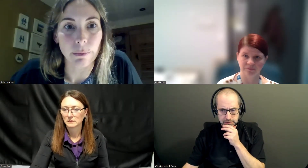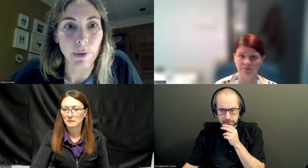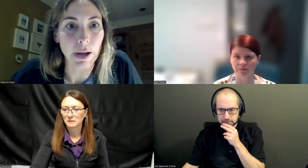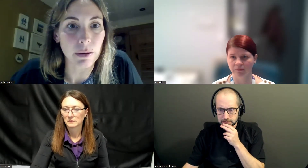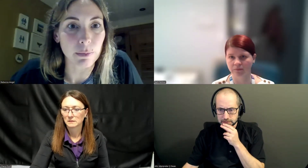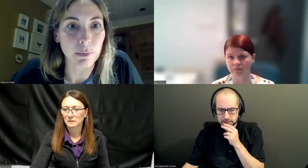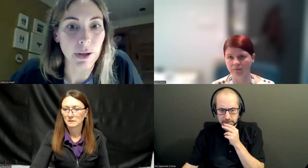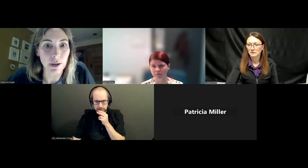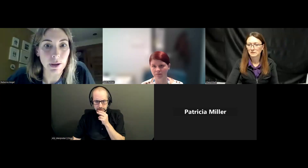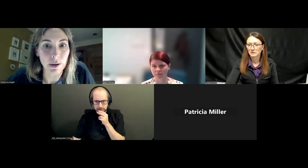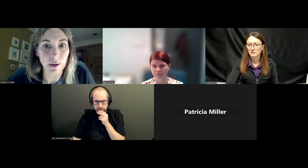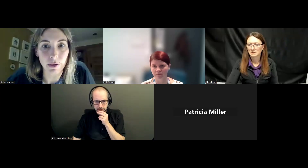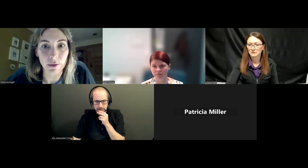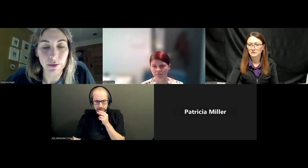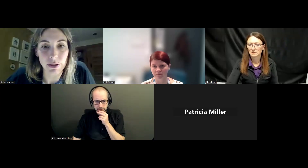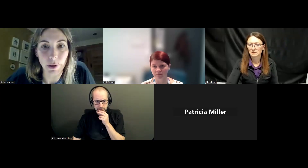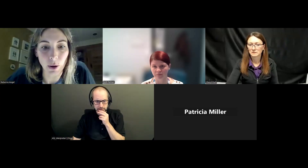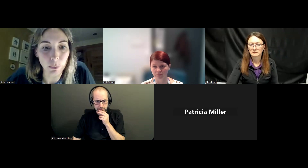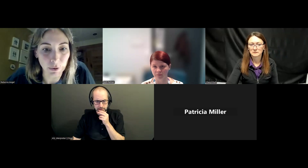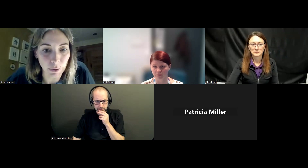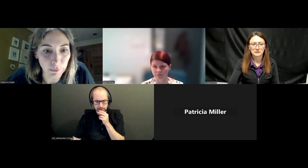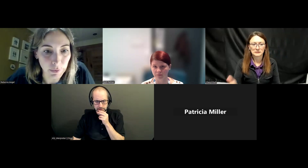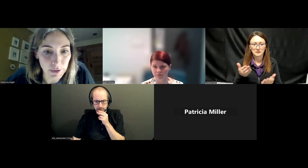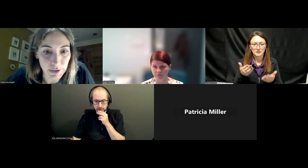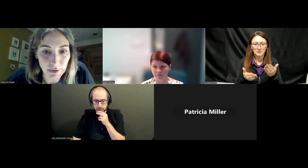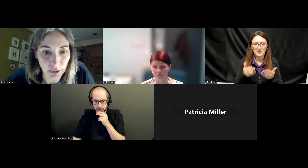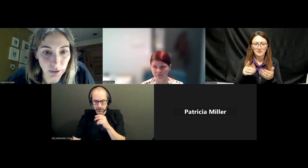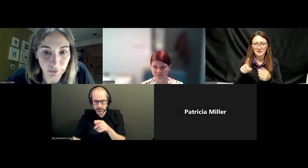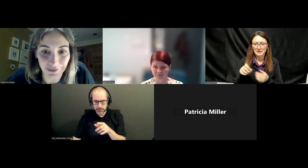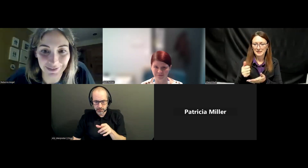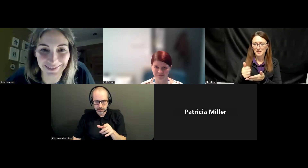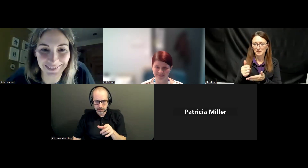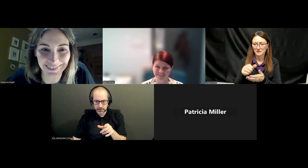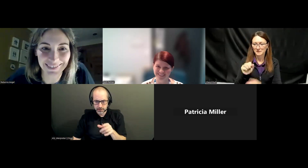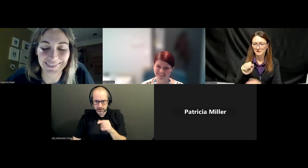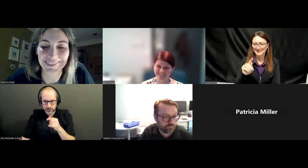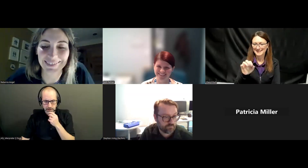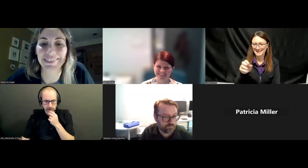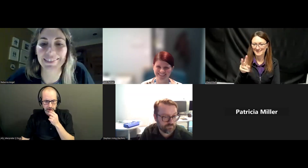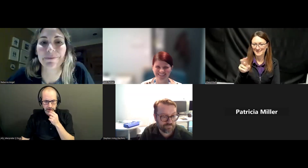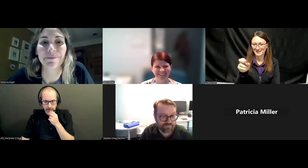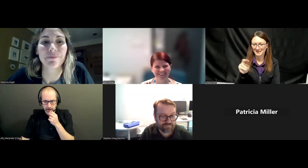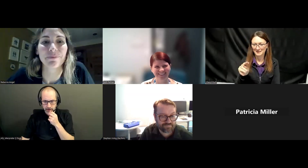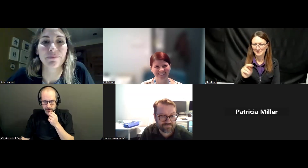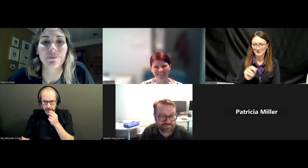That might be some help from Oh, Stephen.